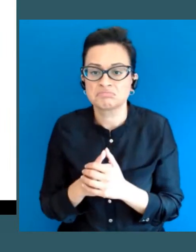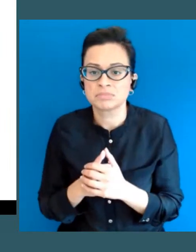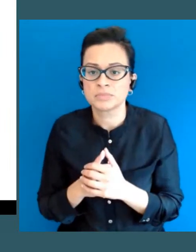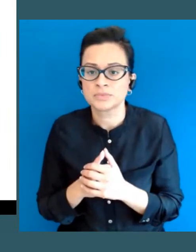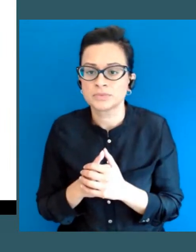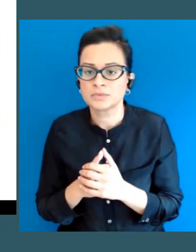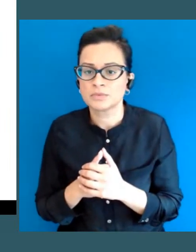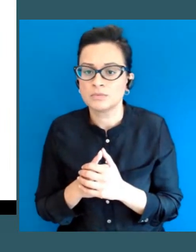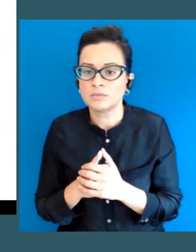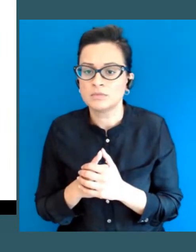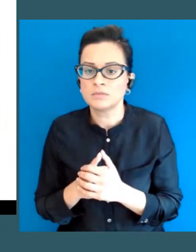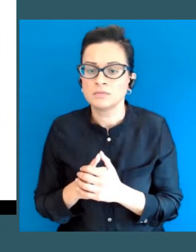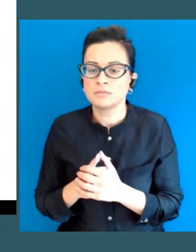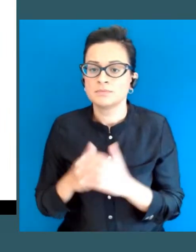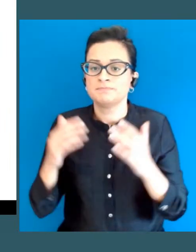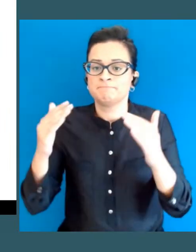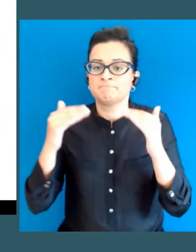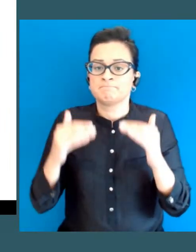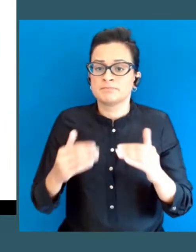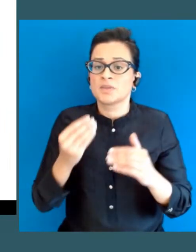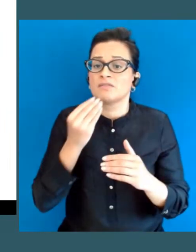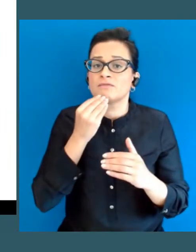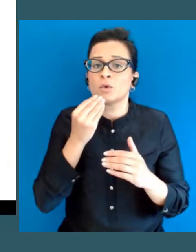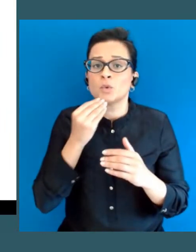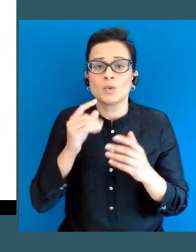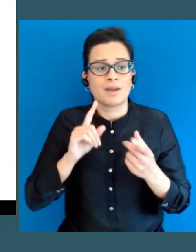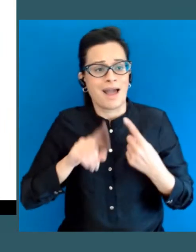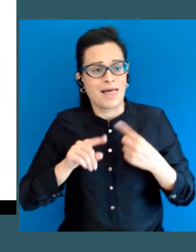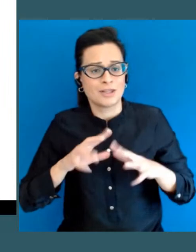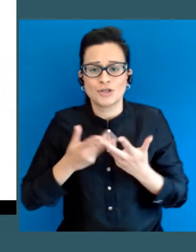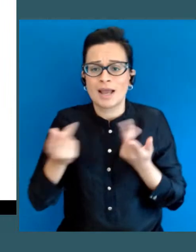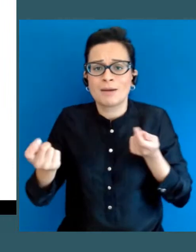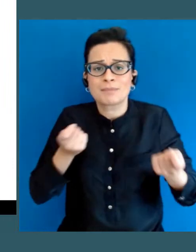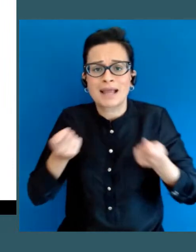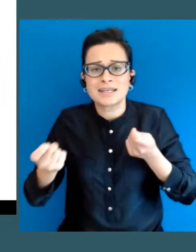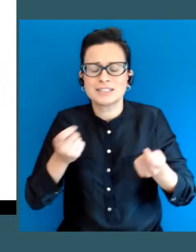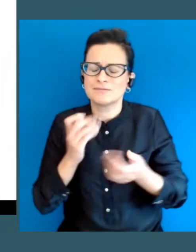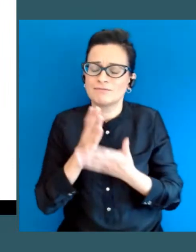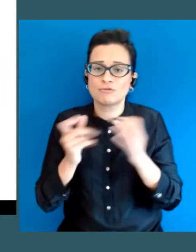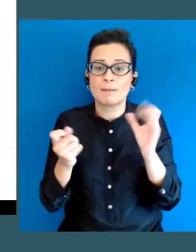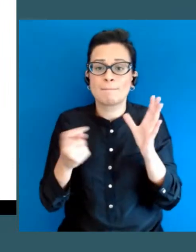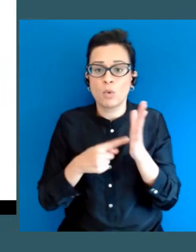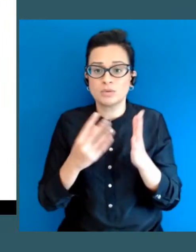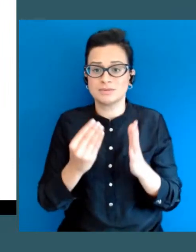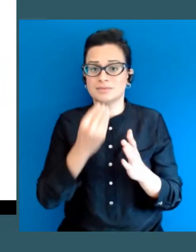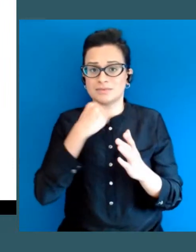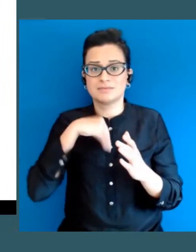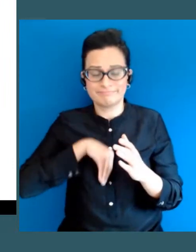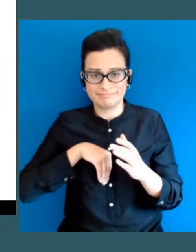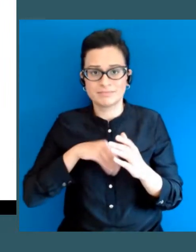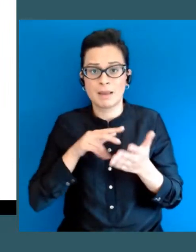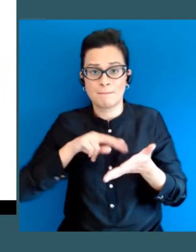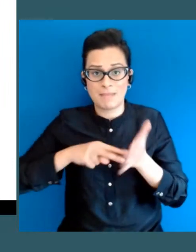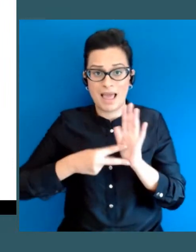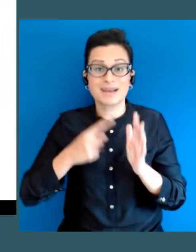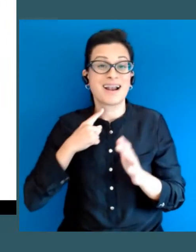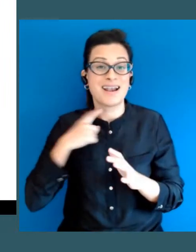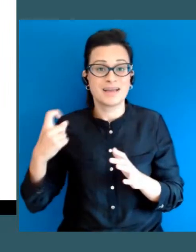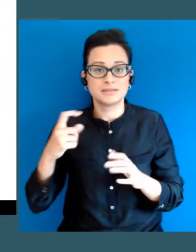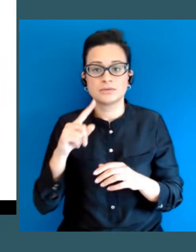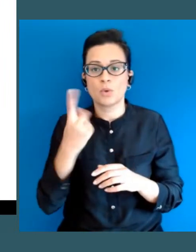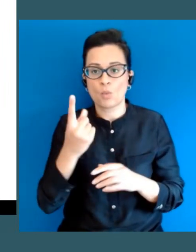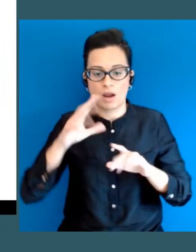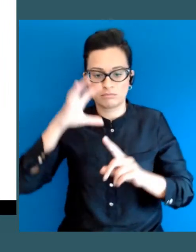So moving on to food allergy management, I think it's really important to get a clear dietetic plan. So what we offer in Leicester is we have a very much one-stop shop where we